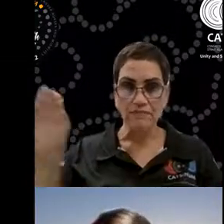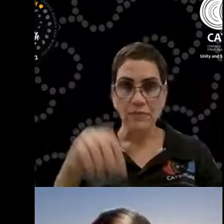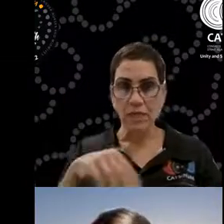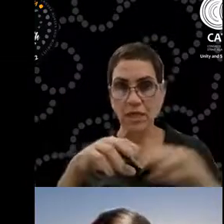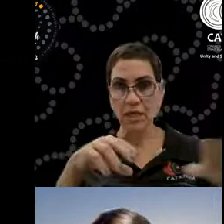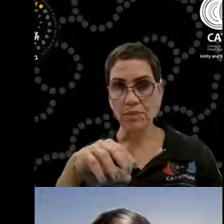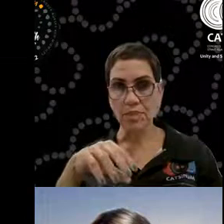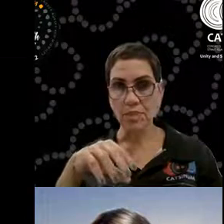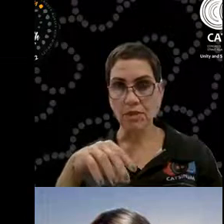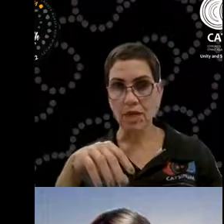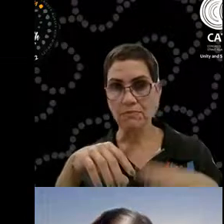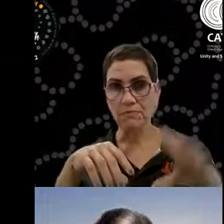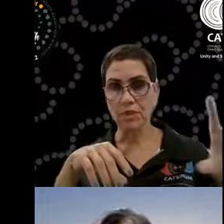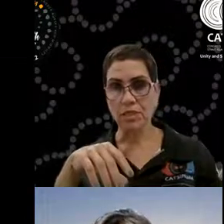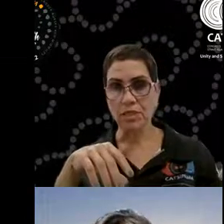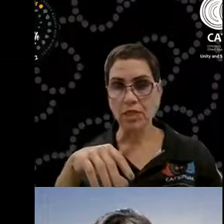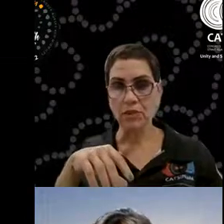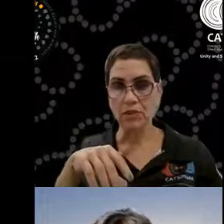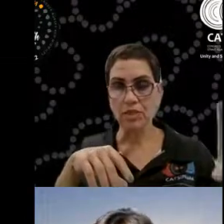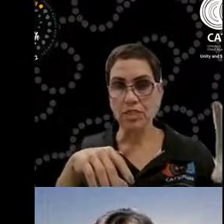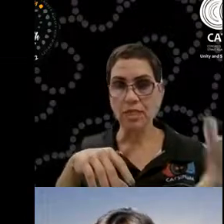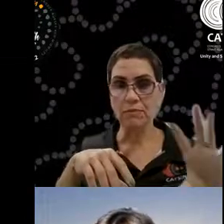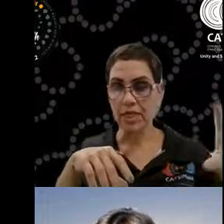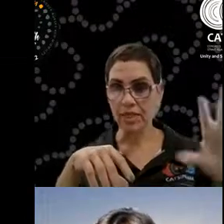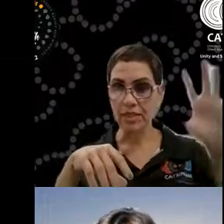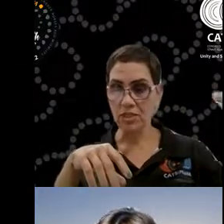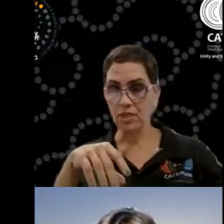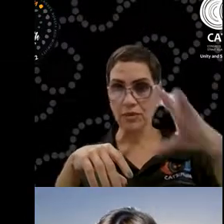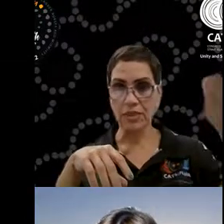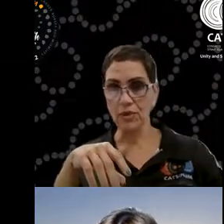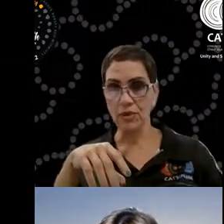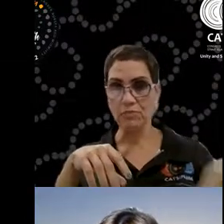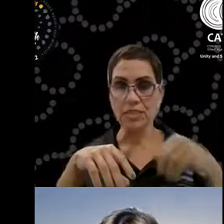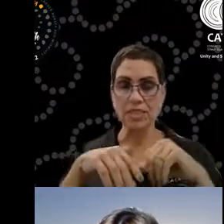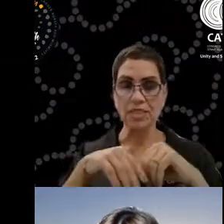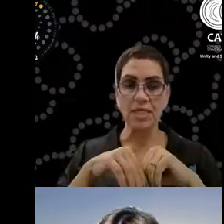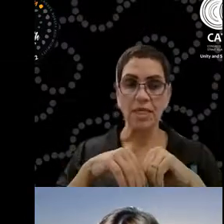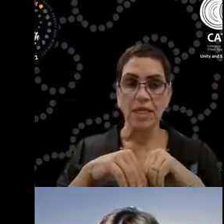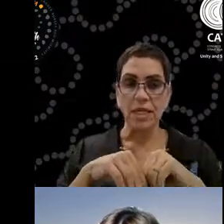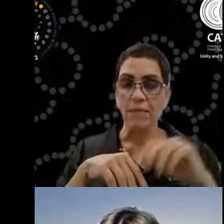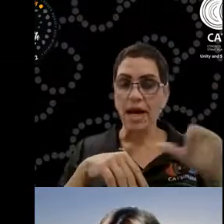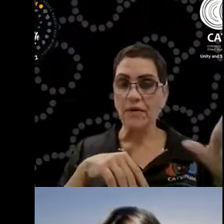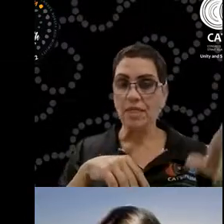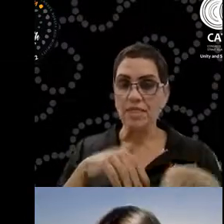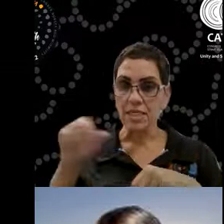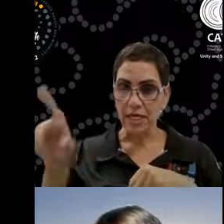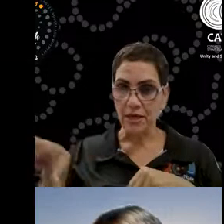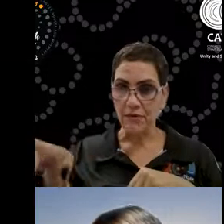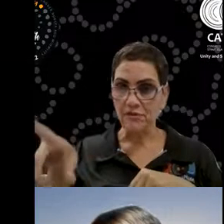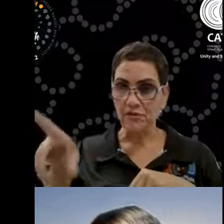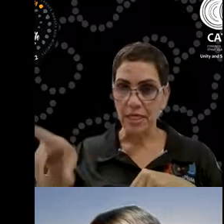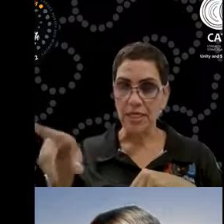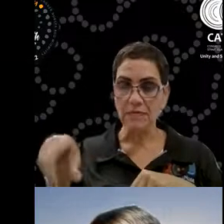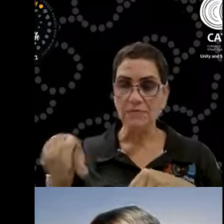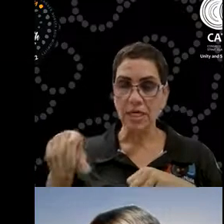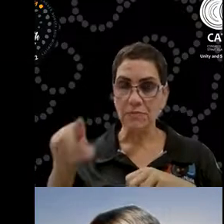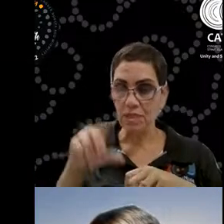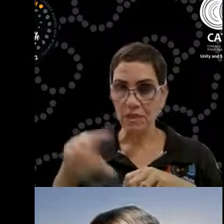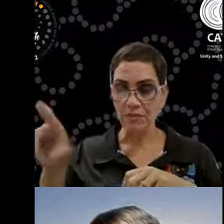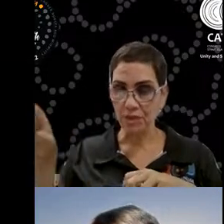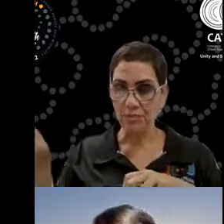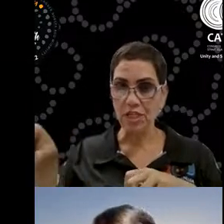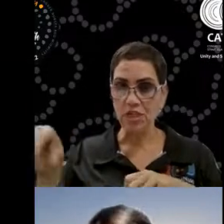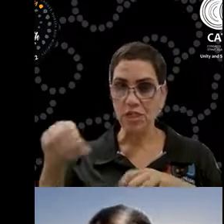after the patient, Amber's the clinical nurse team leader that's doing her business, and Marilyn is the carer for